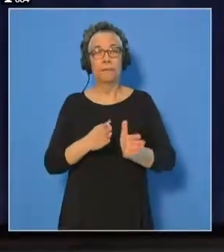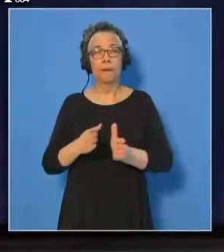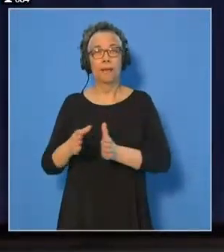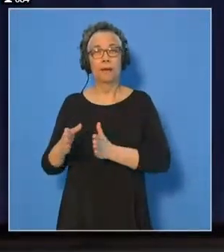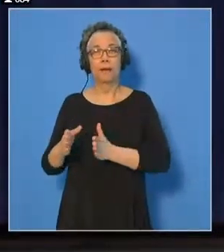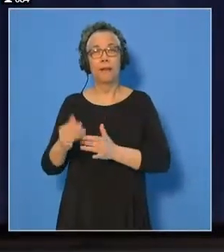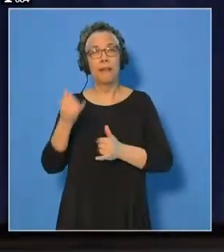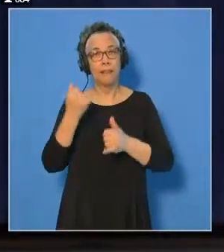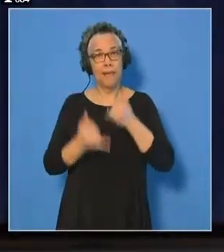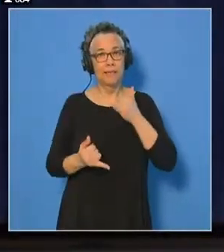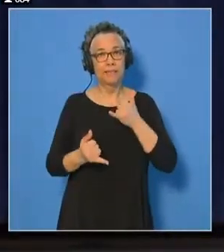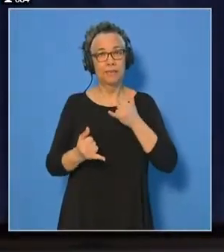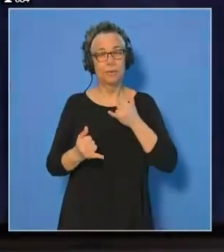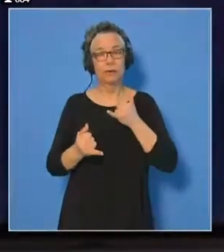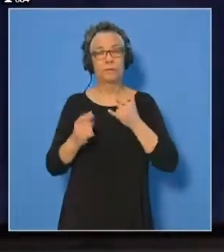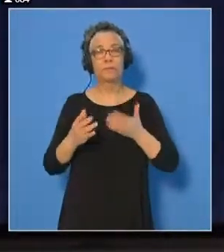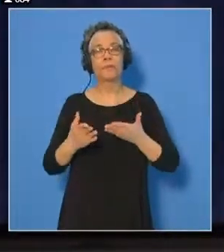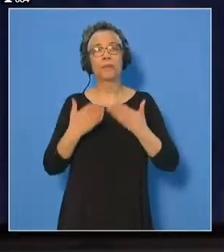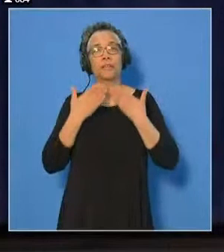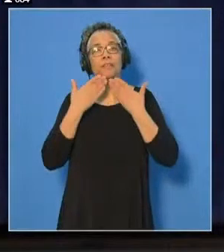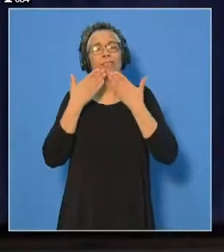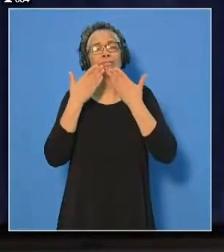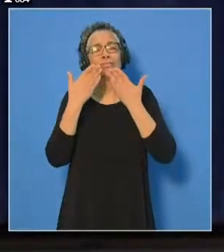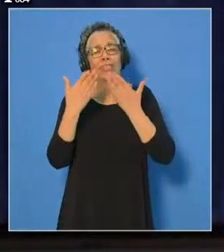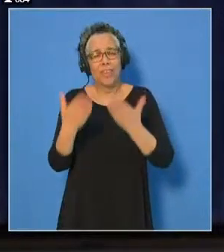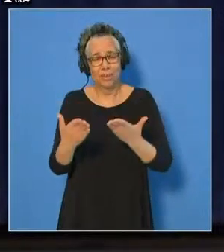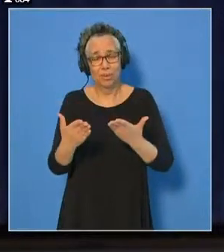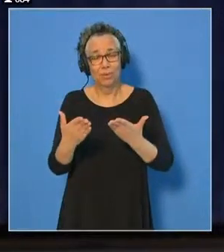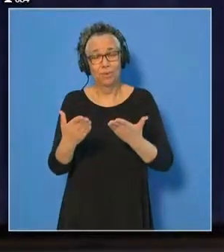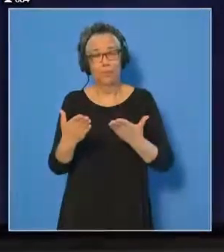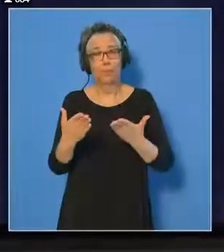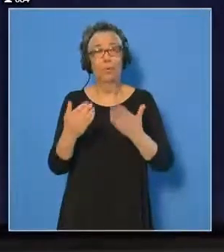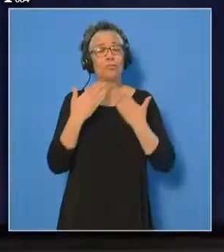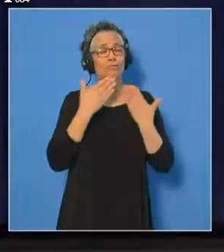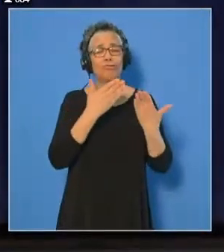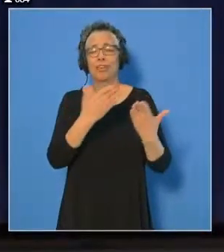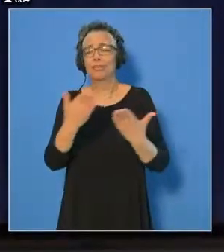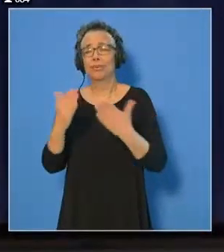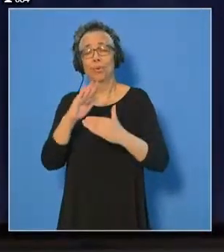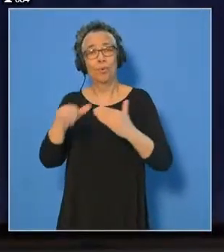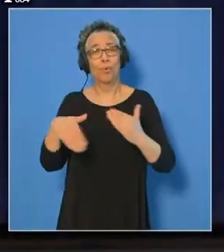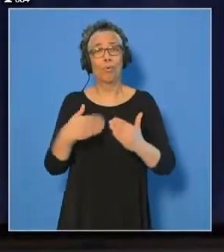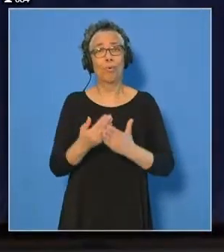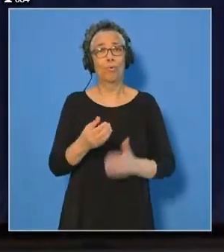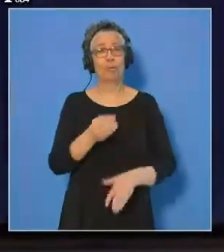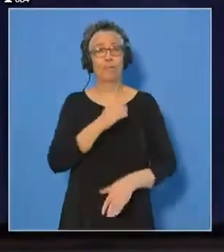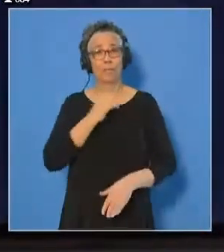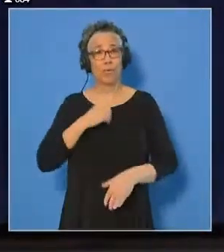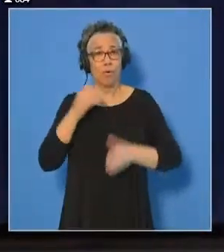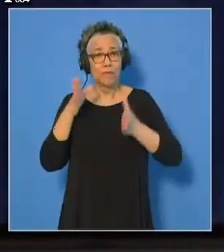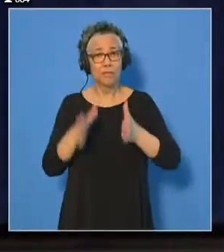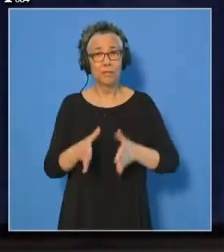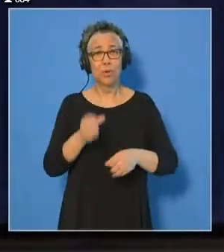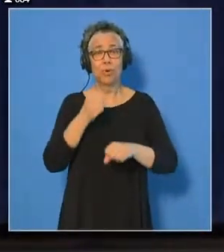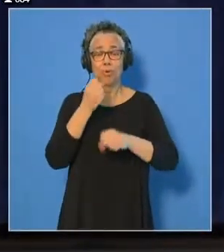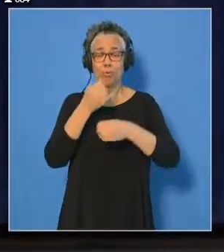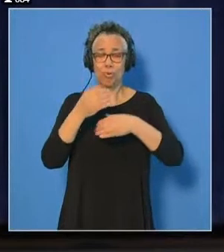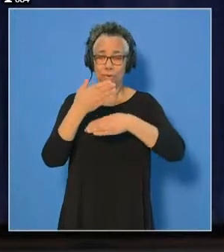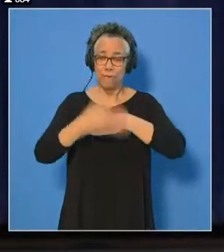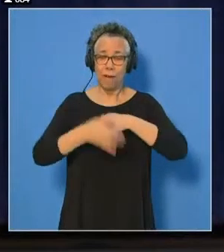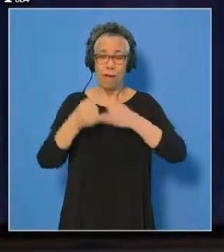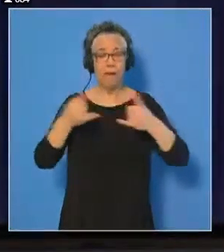Lastly, I would like to extend heartfelt thanks and gratitude to all of the officers on the front line working to keep Bermuda